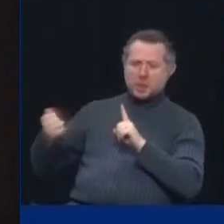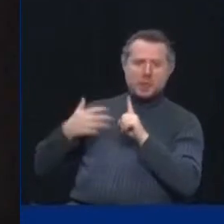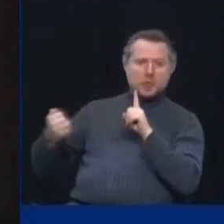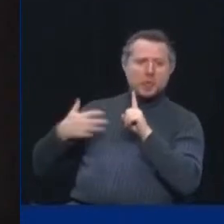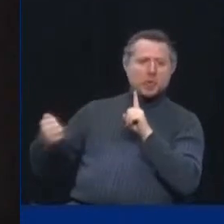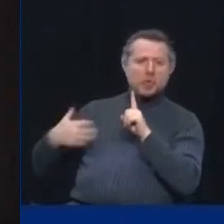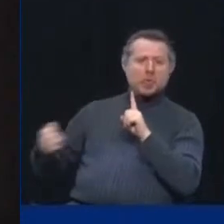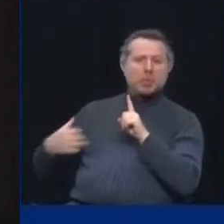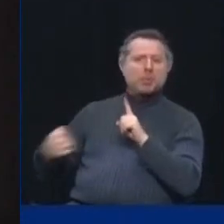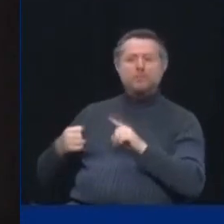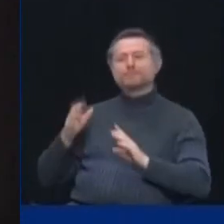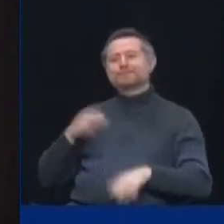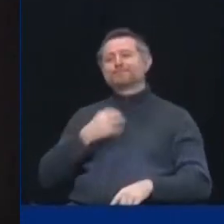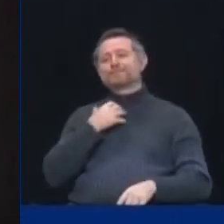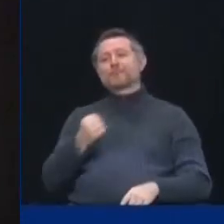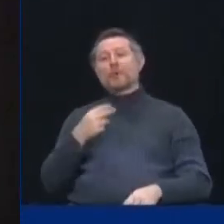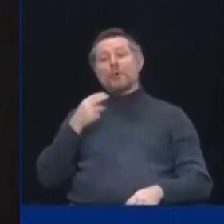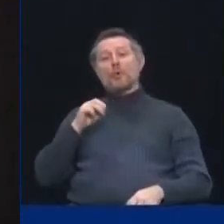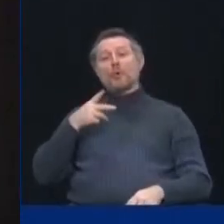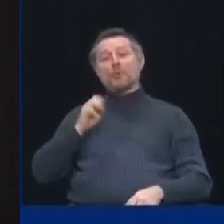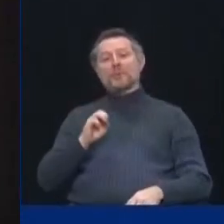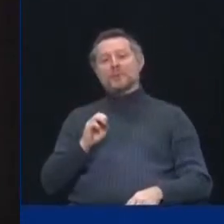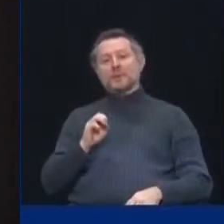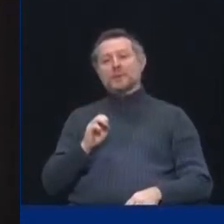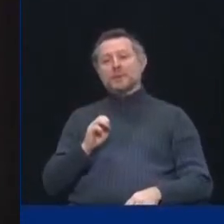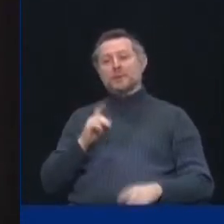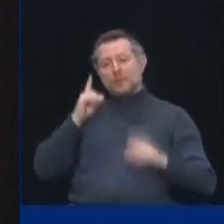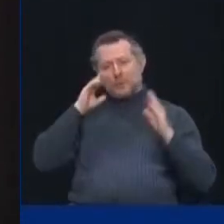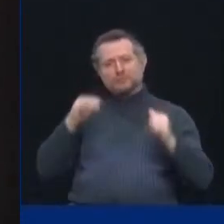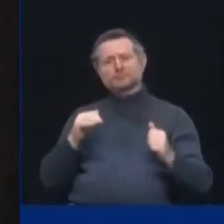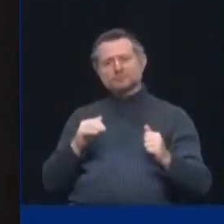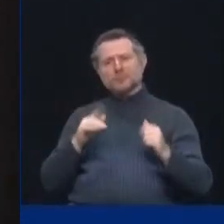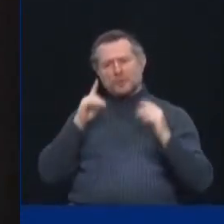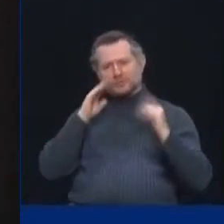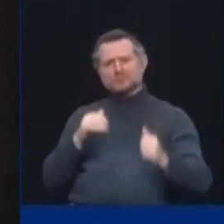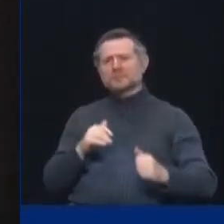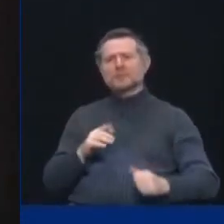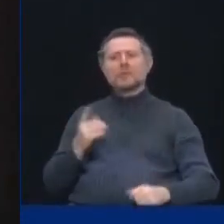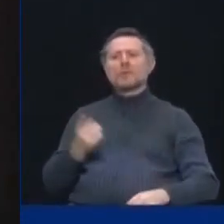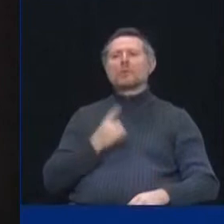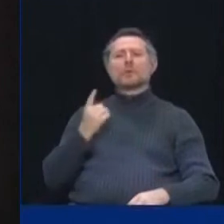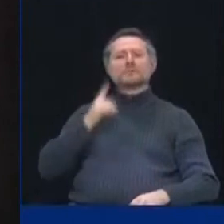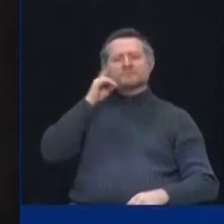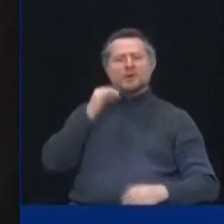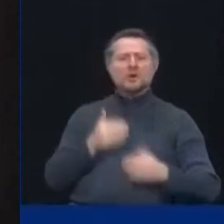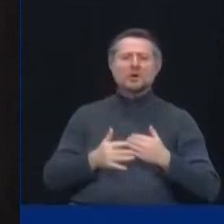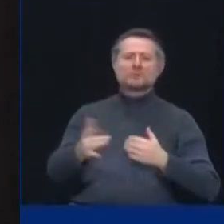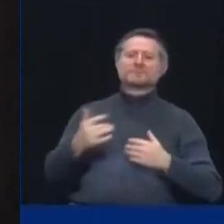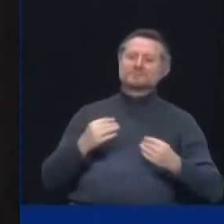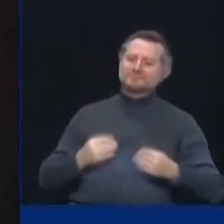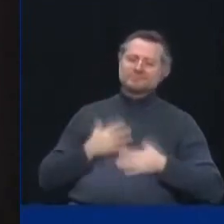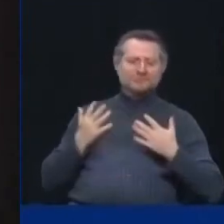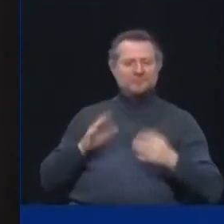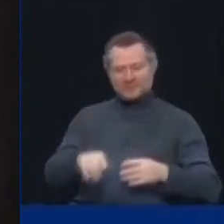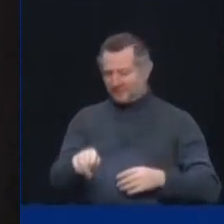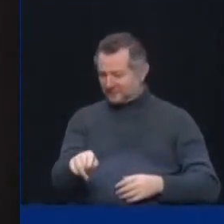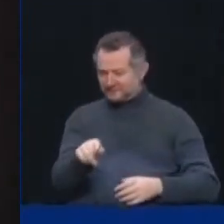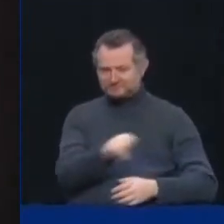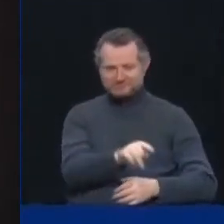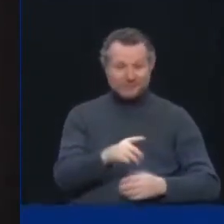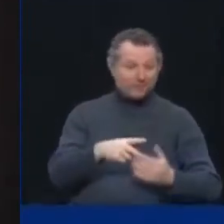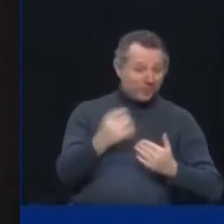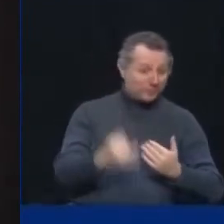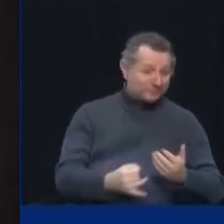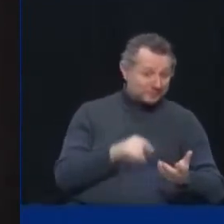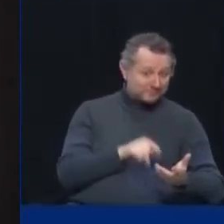hope springs eternal, and this is so important. This has given us new,